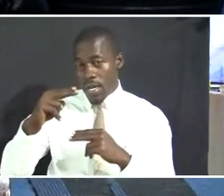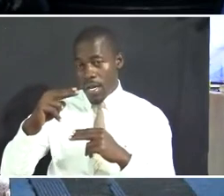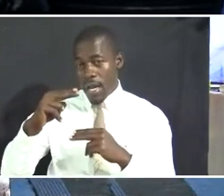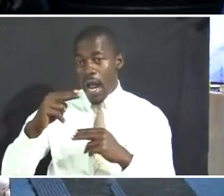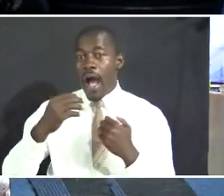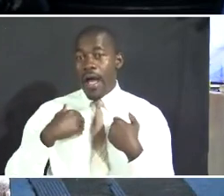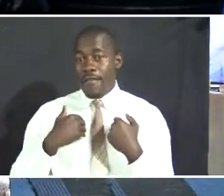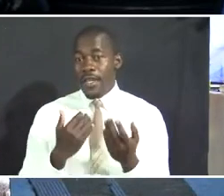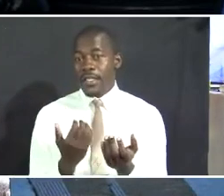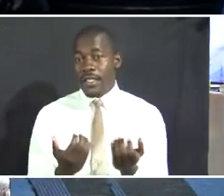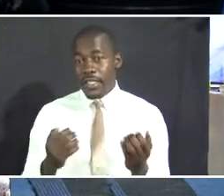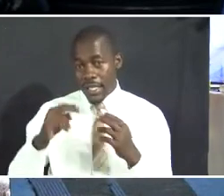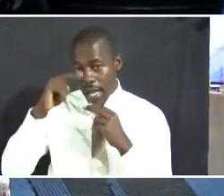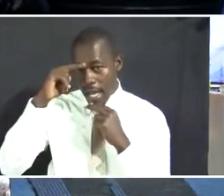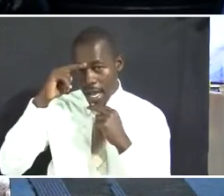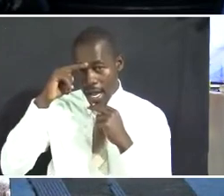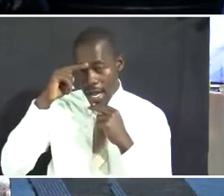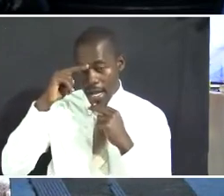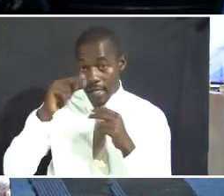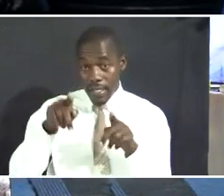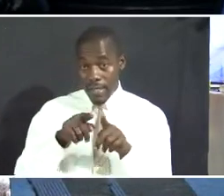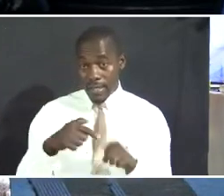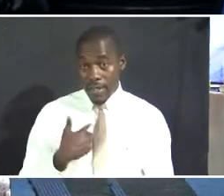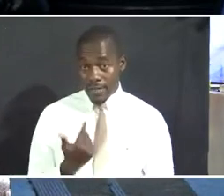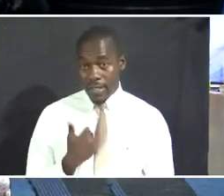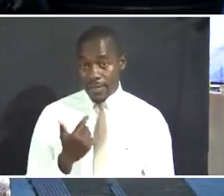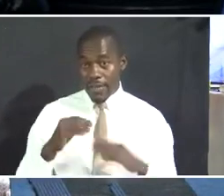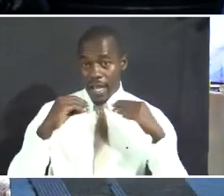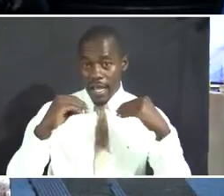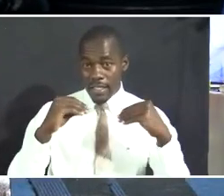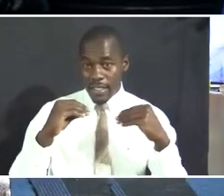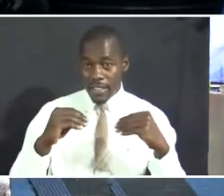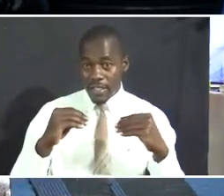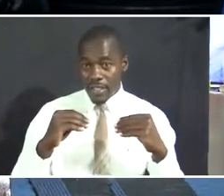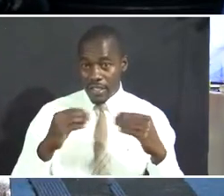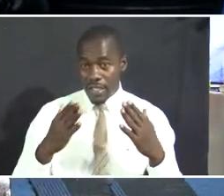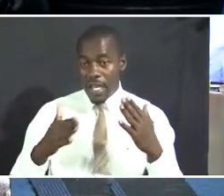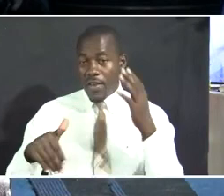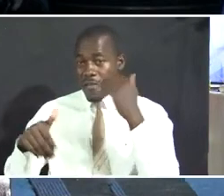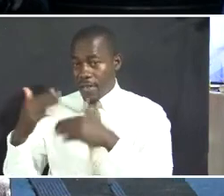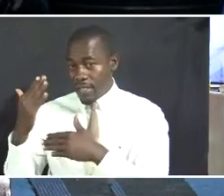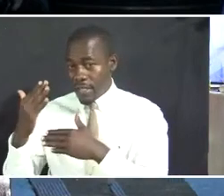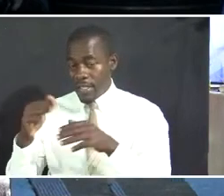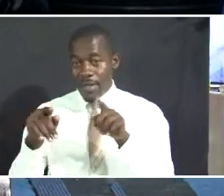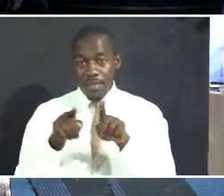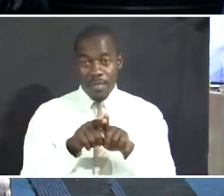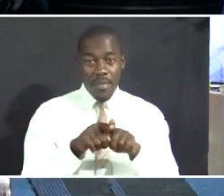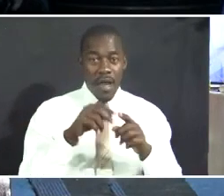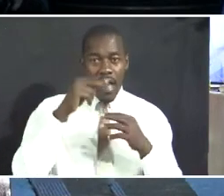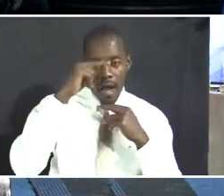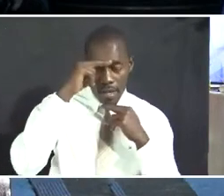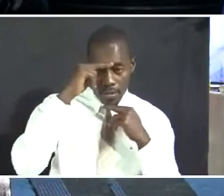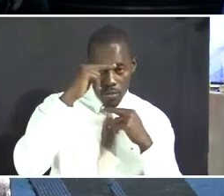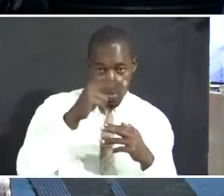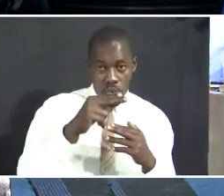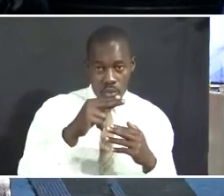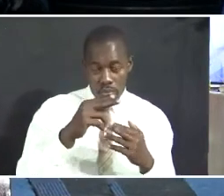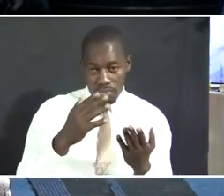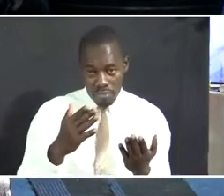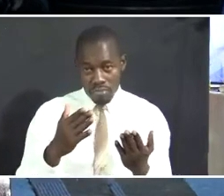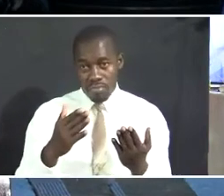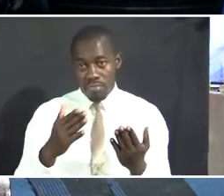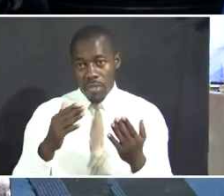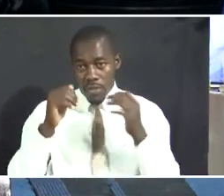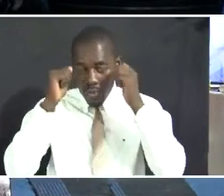high school, Adventist school, and university level. And one of the